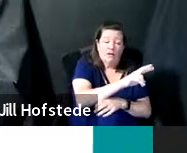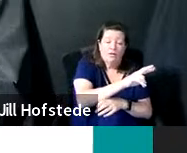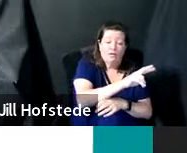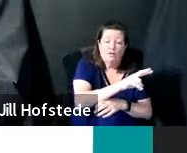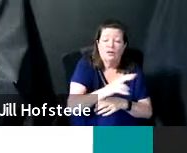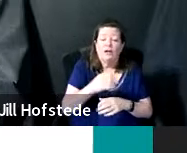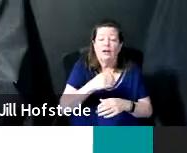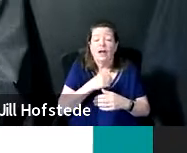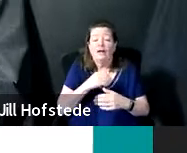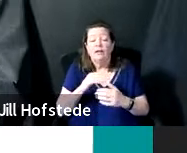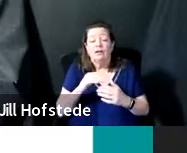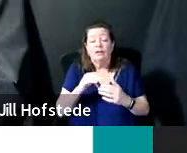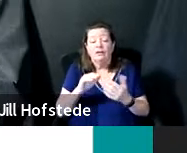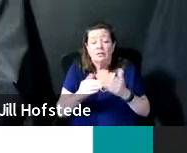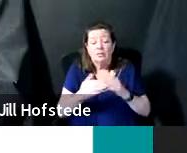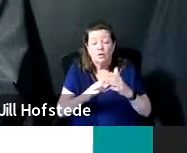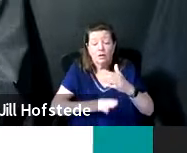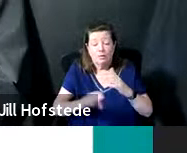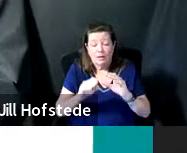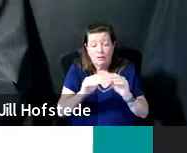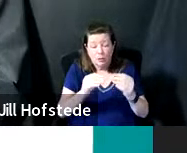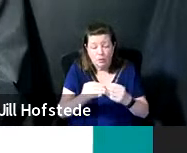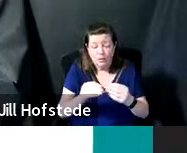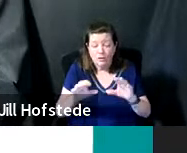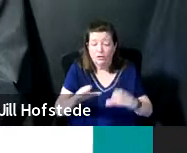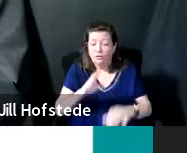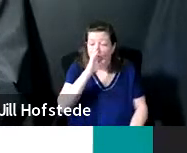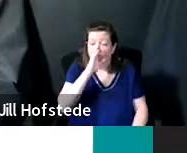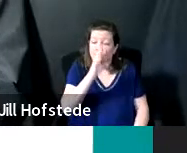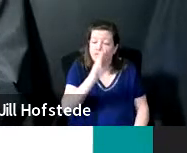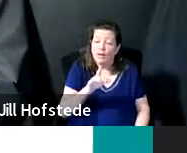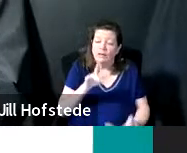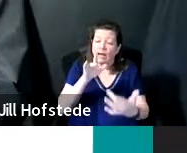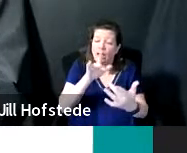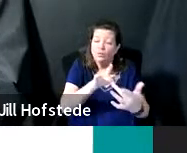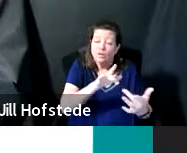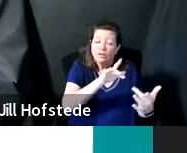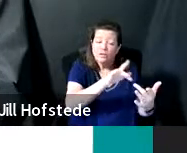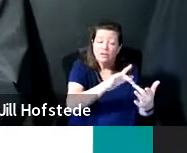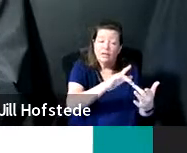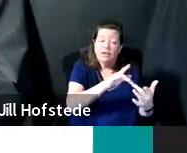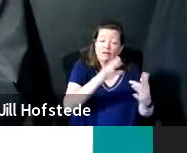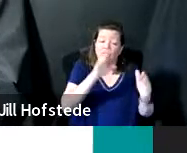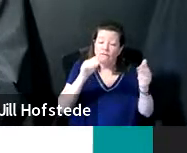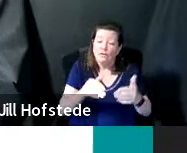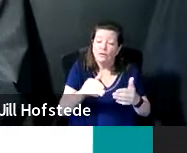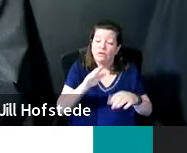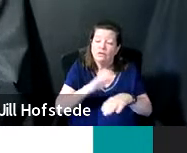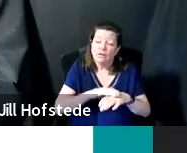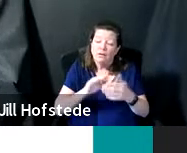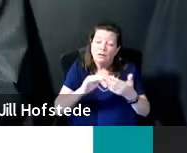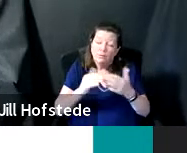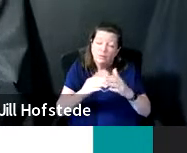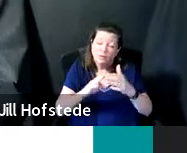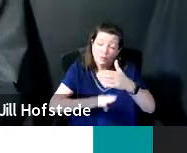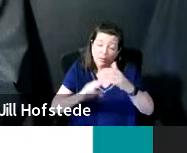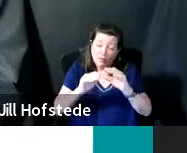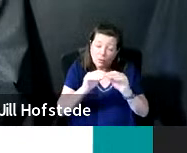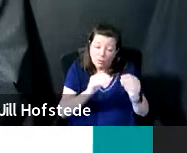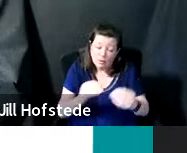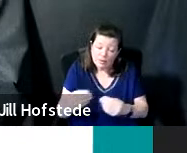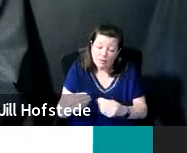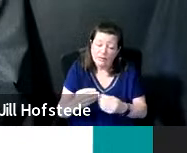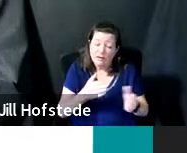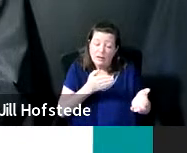community-based organizations do direct outreach, as well as focus on community-based organizations that serve our